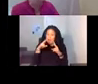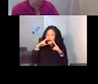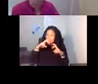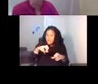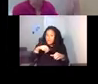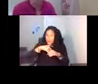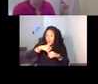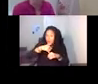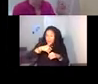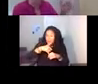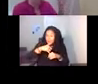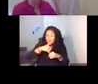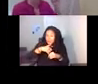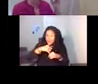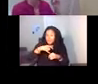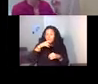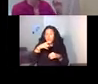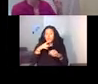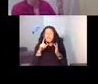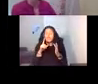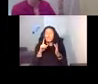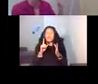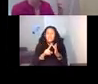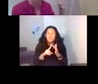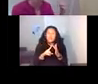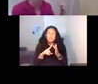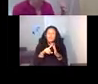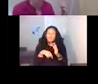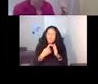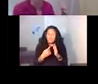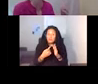chemist, and Ingrida Urita, as you can see.